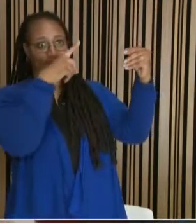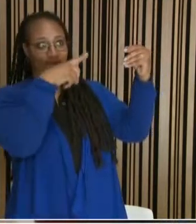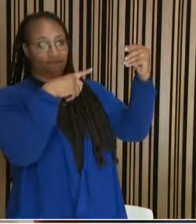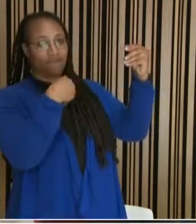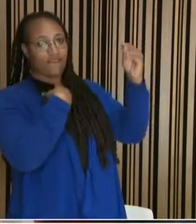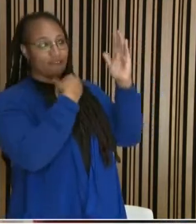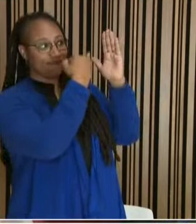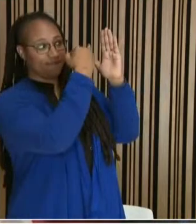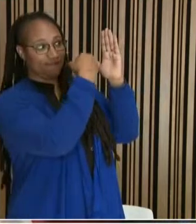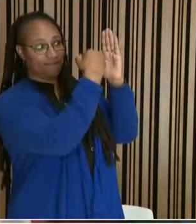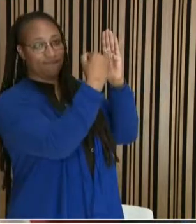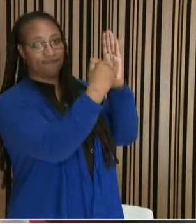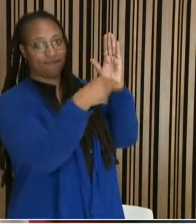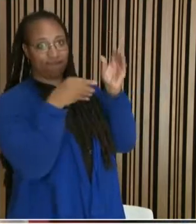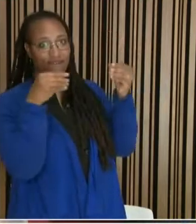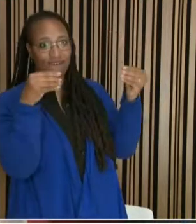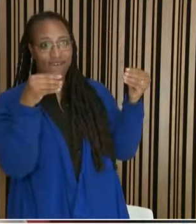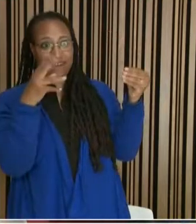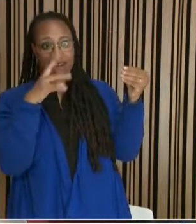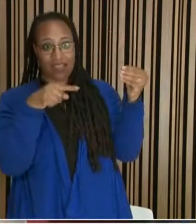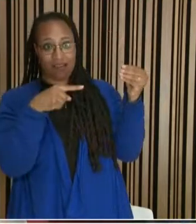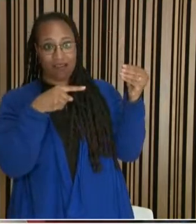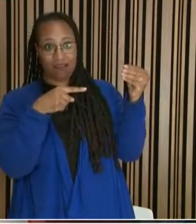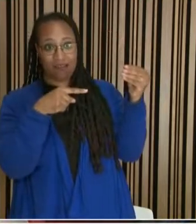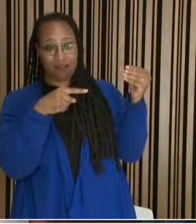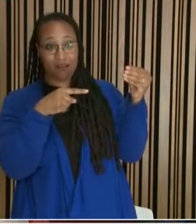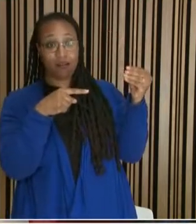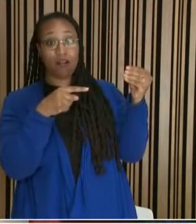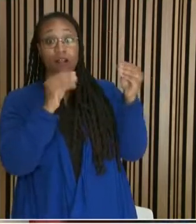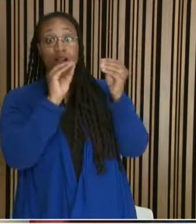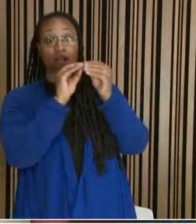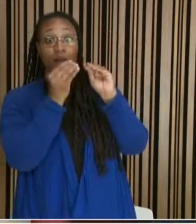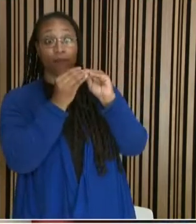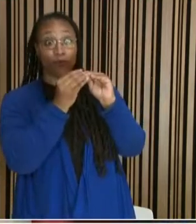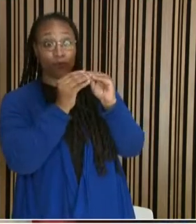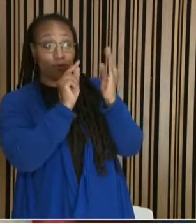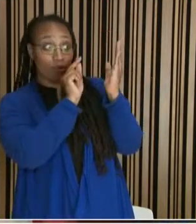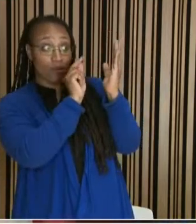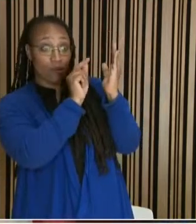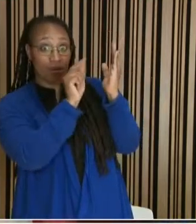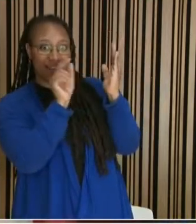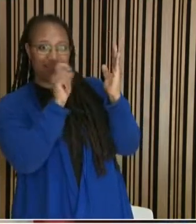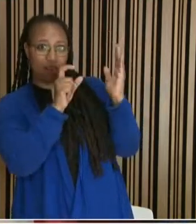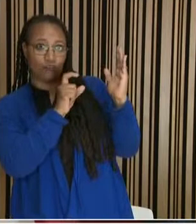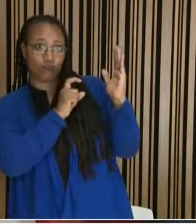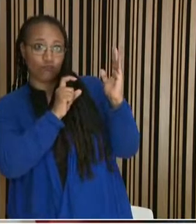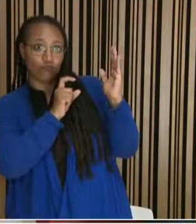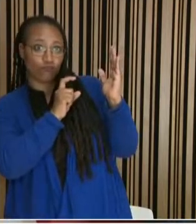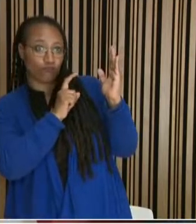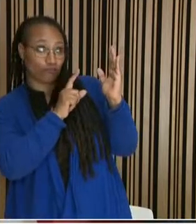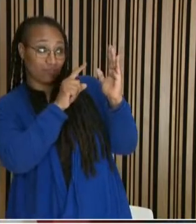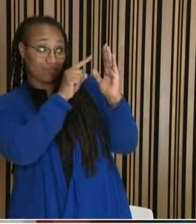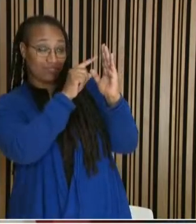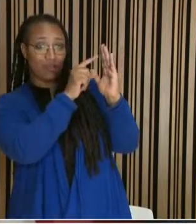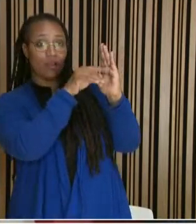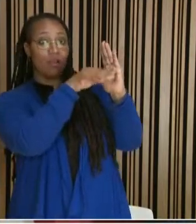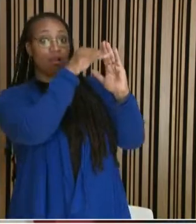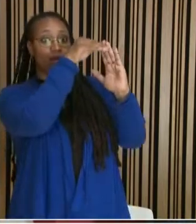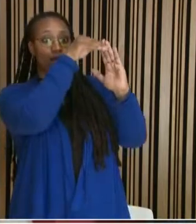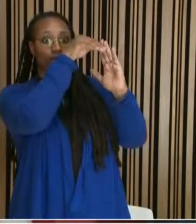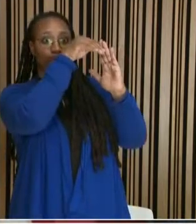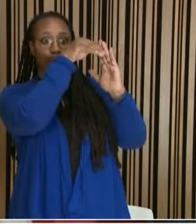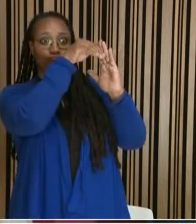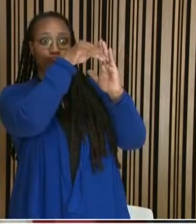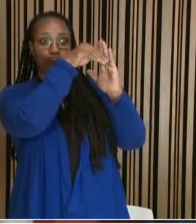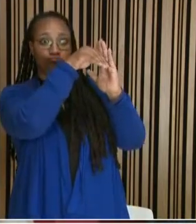And so you can see the number of sworn officers that have gone down since 2020. And that